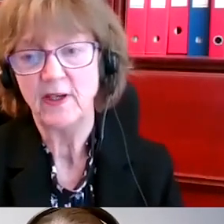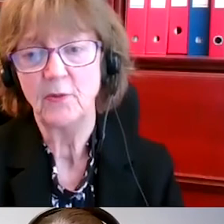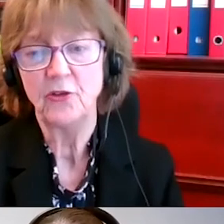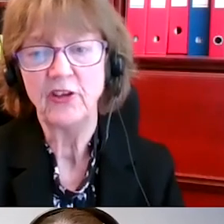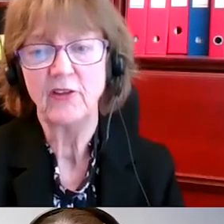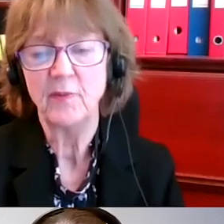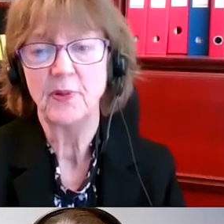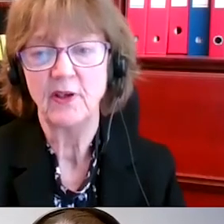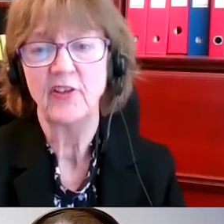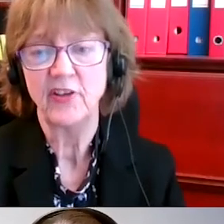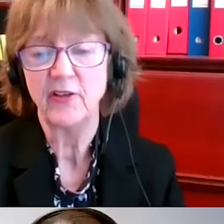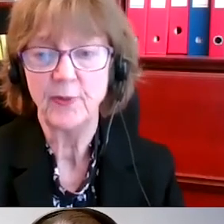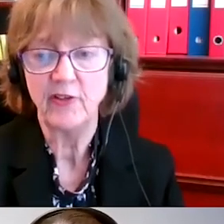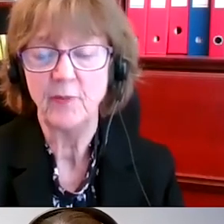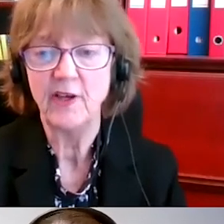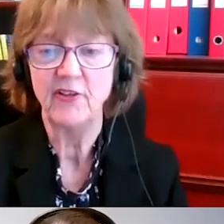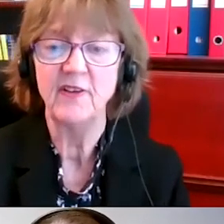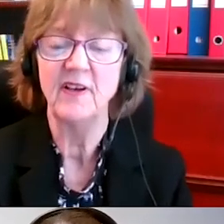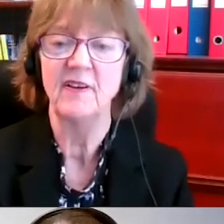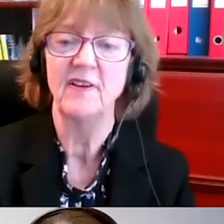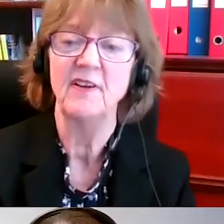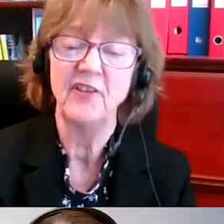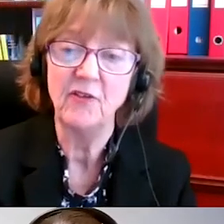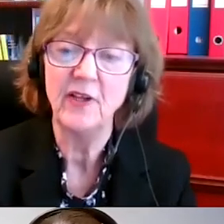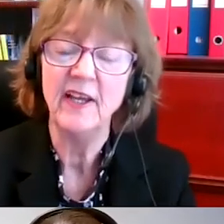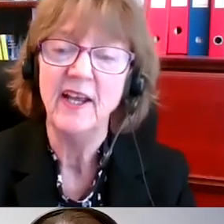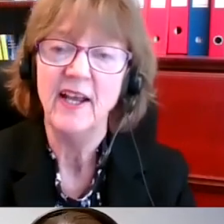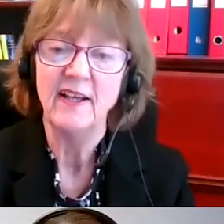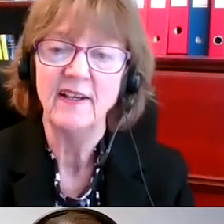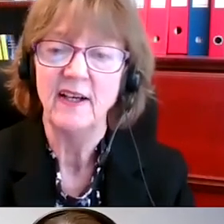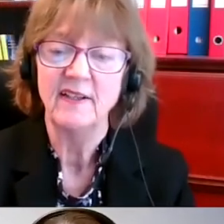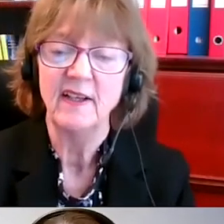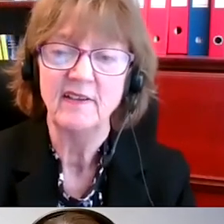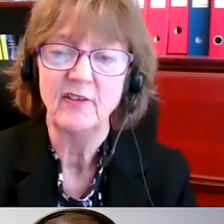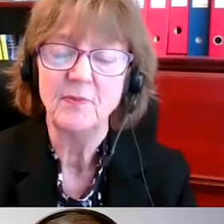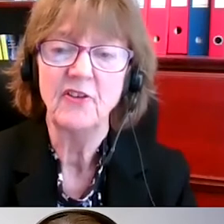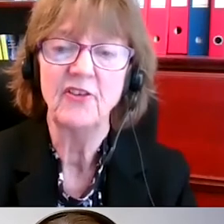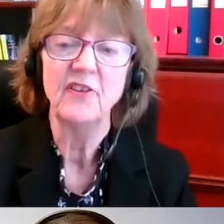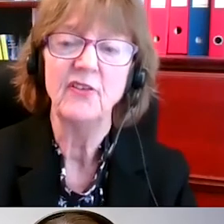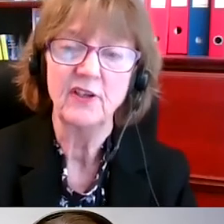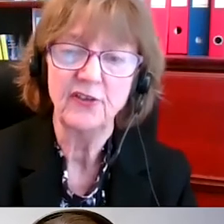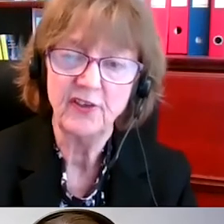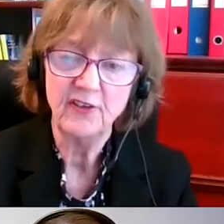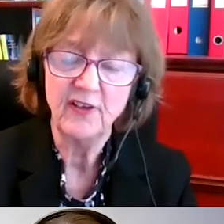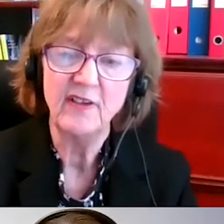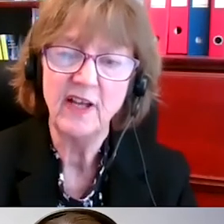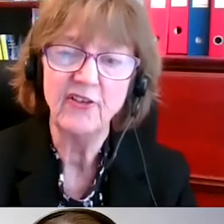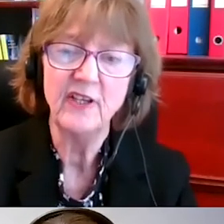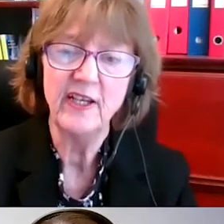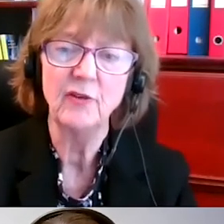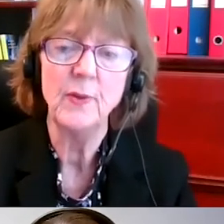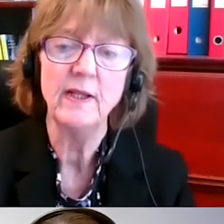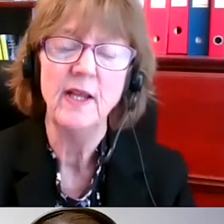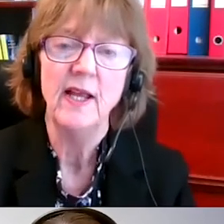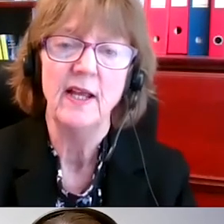agenda when it comes to children's participation generally, and it's much discussed